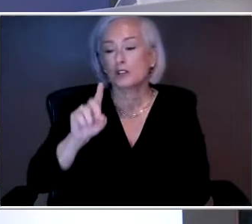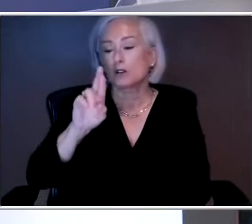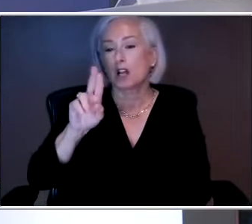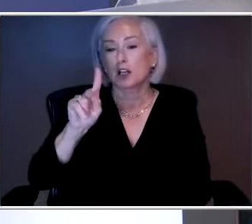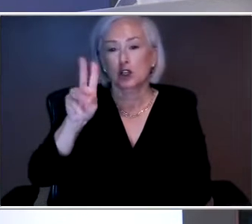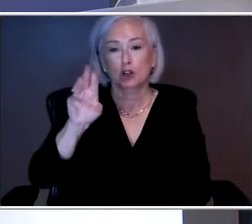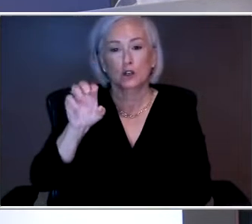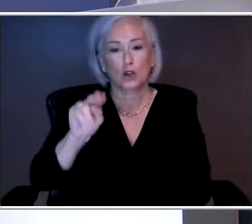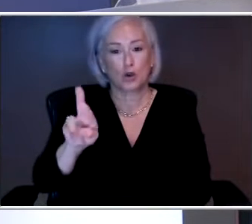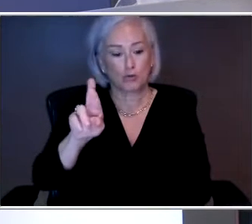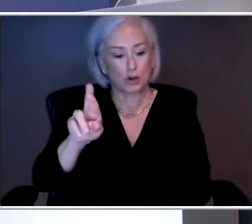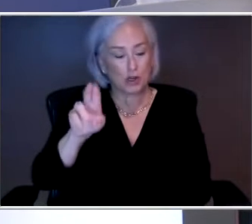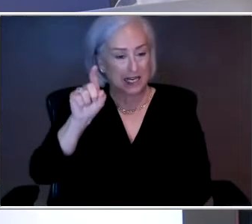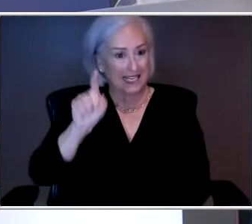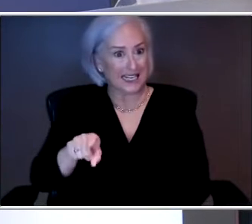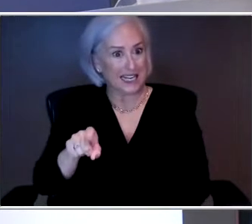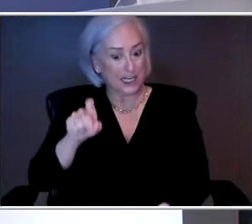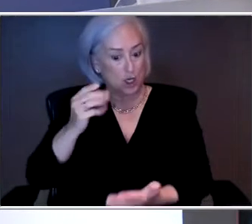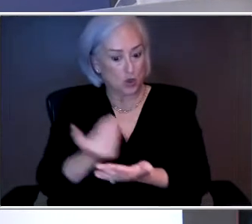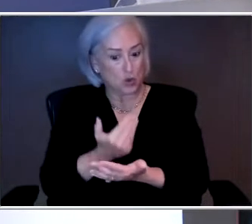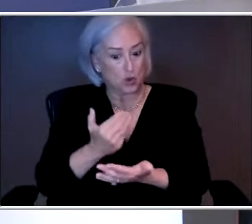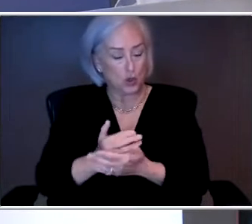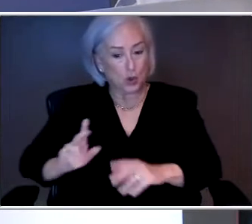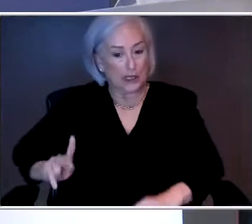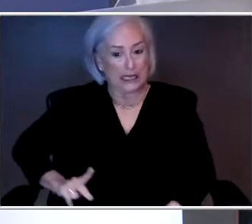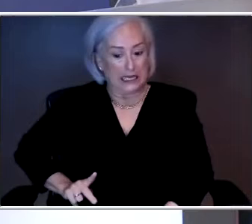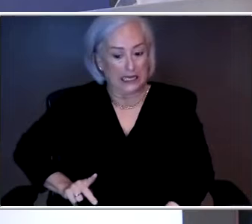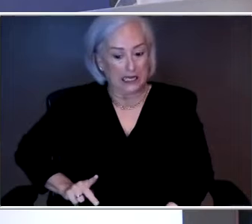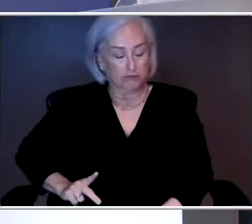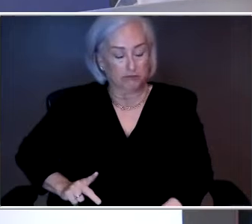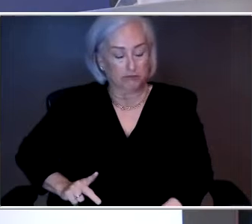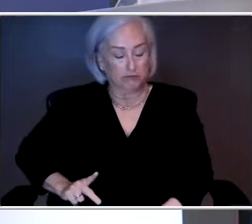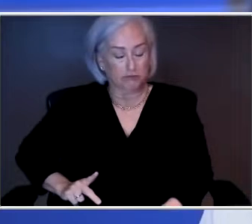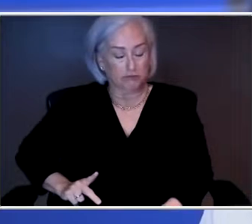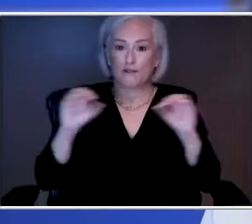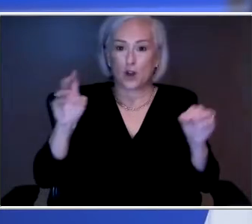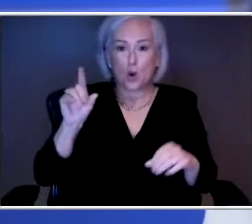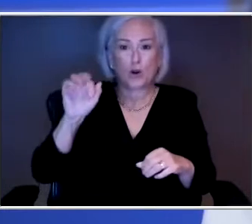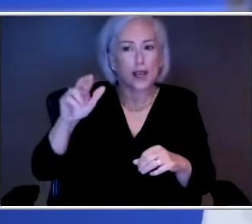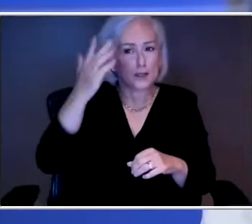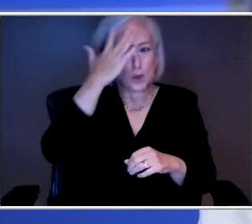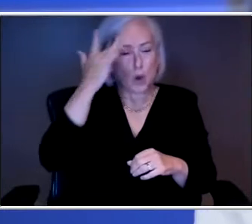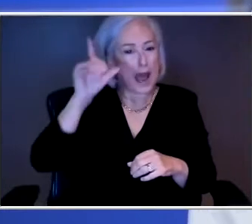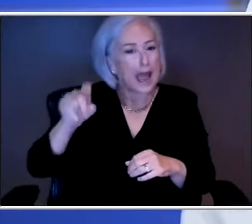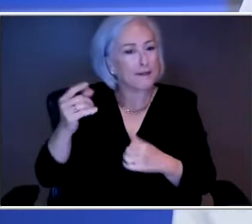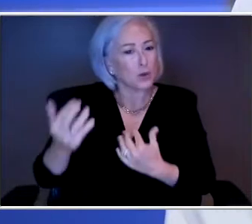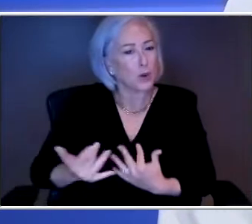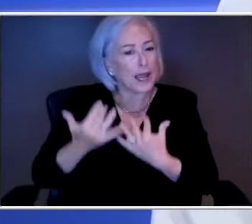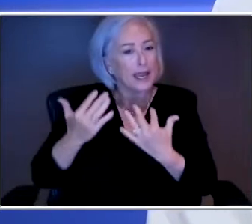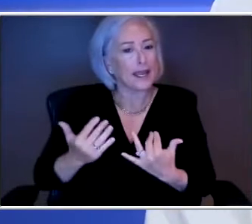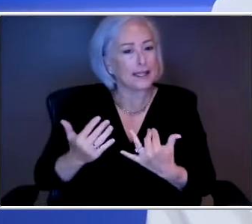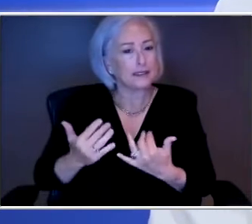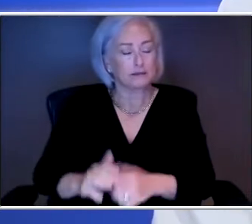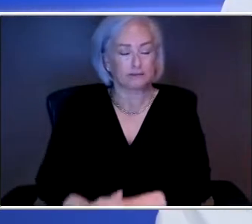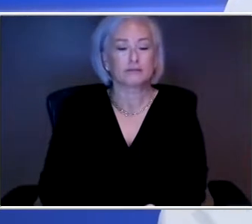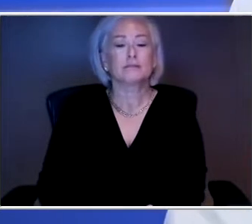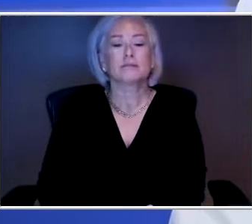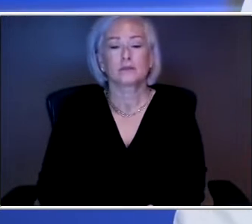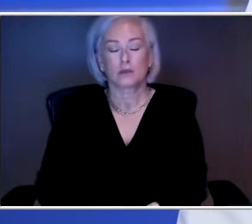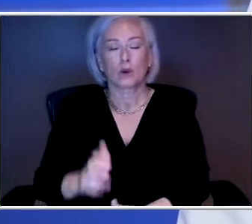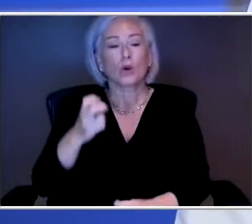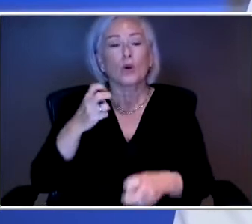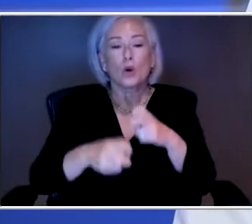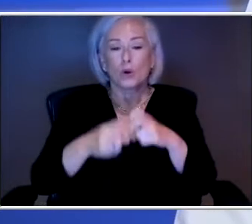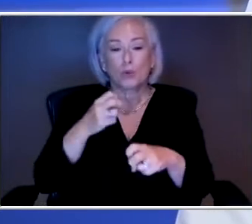new kidney. She's cancer-free. So what gives? Well, the issue with, just